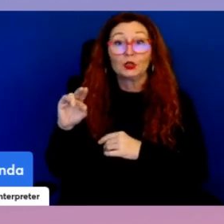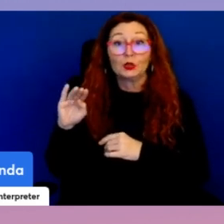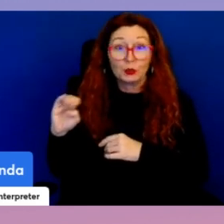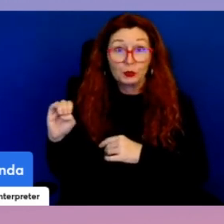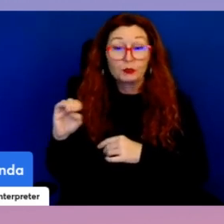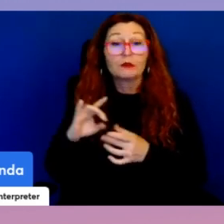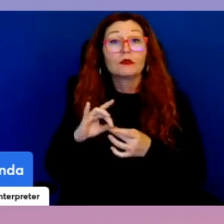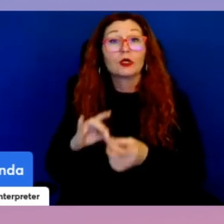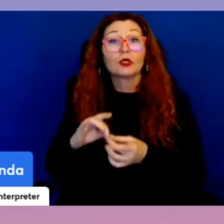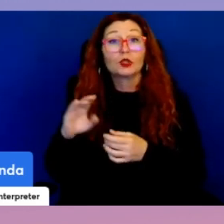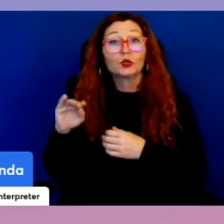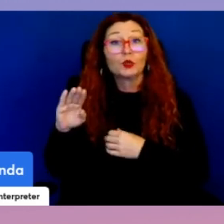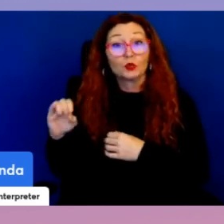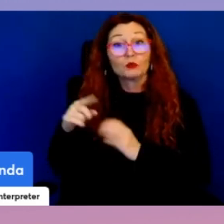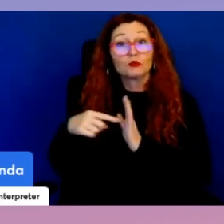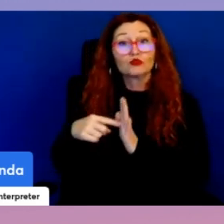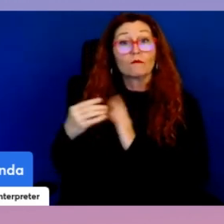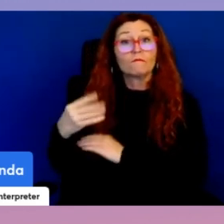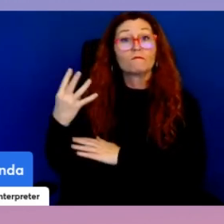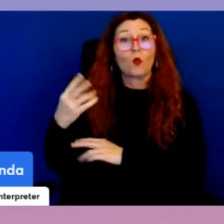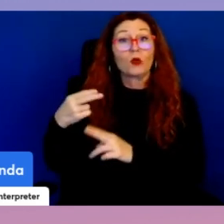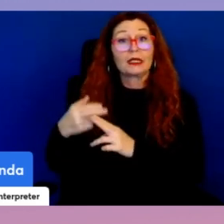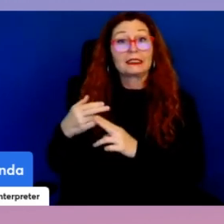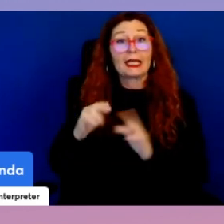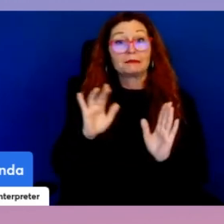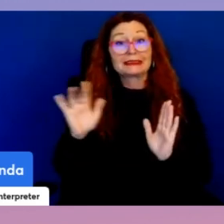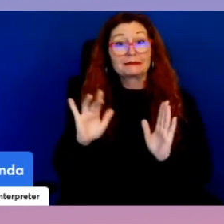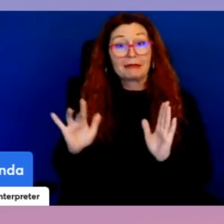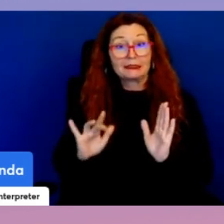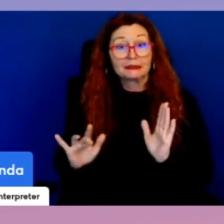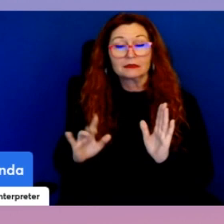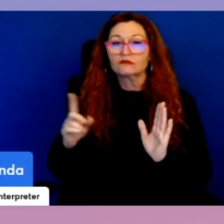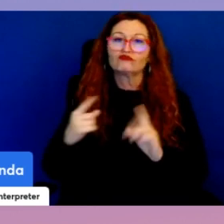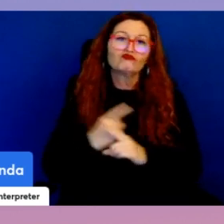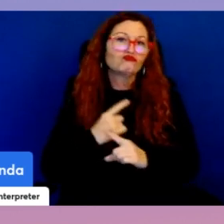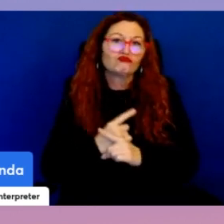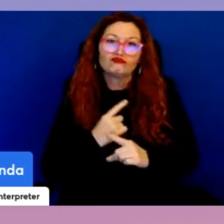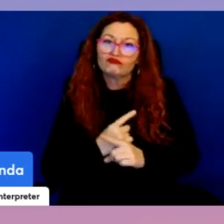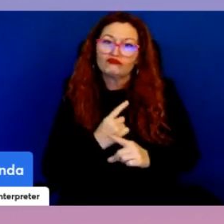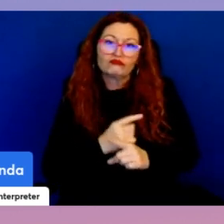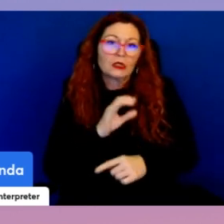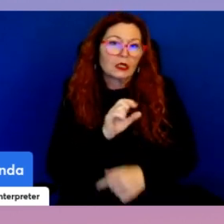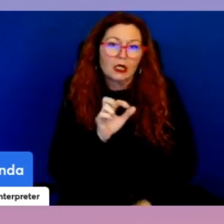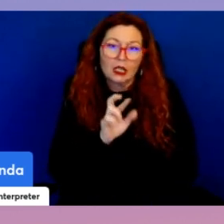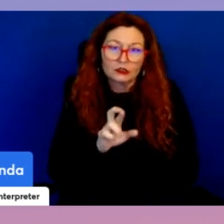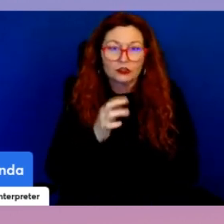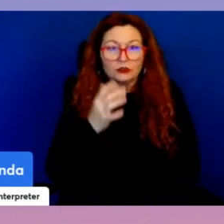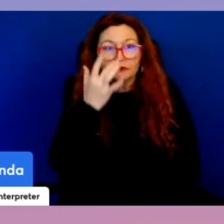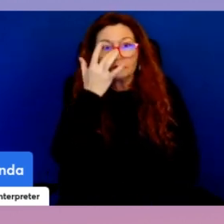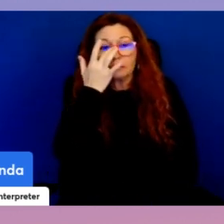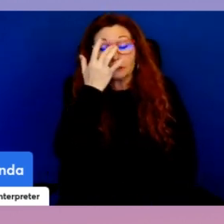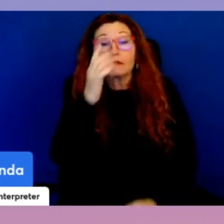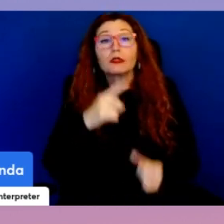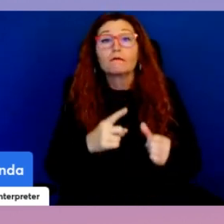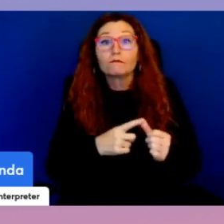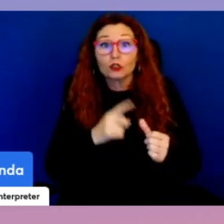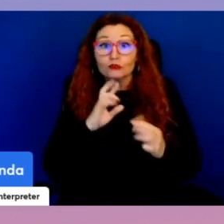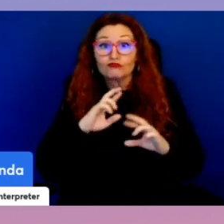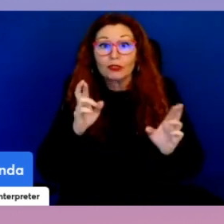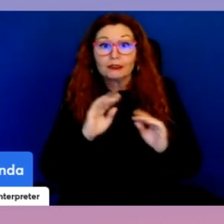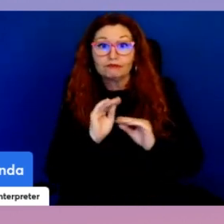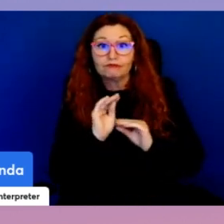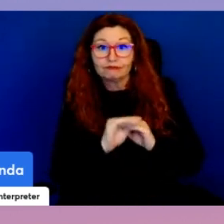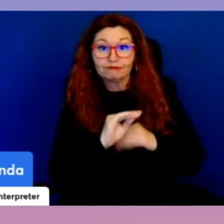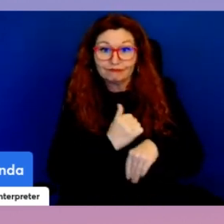will show us we've got 4 namespaces, just the default Minikube cluster. So first things first, let's install the school